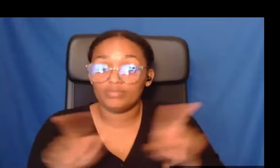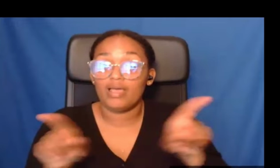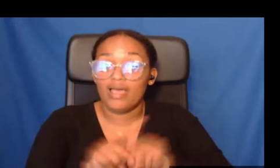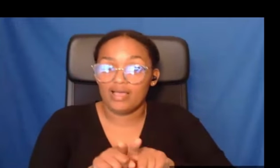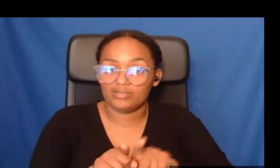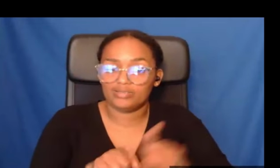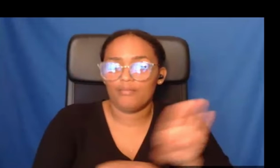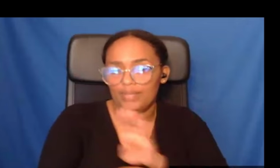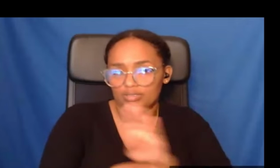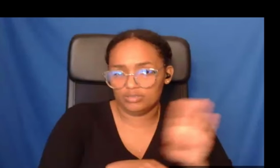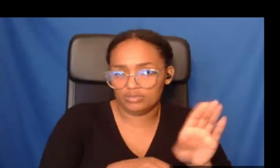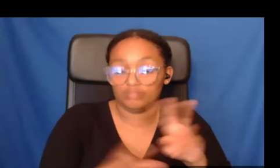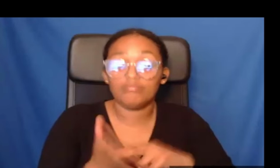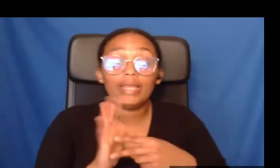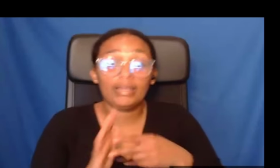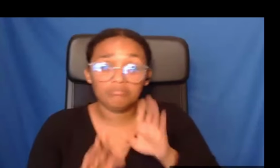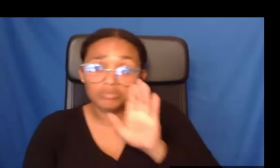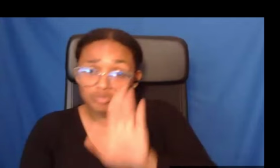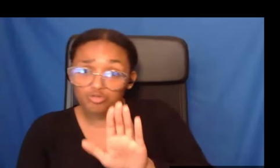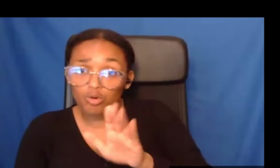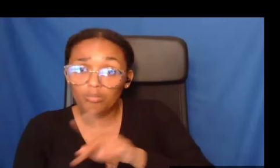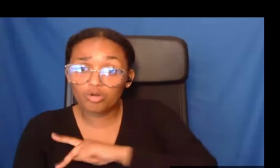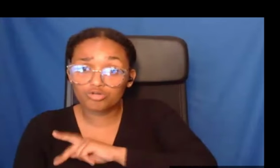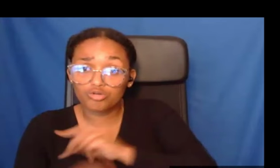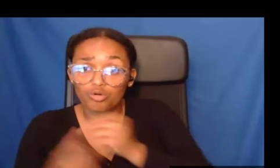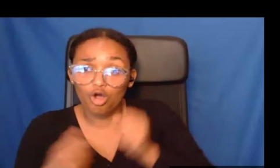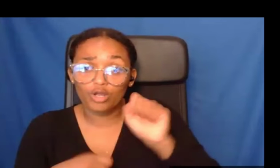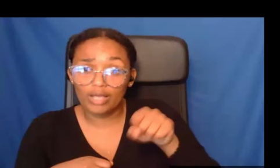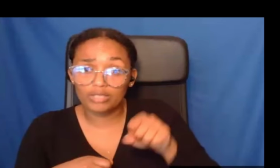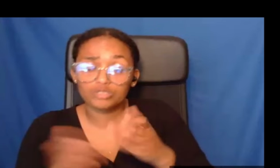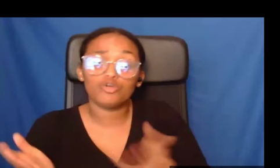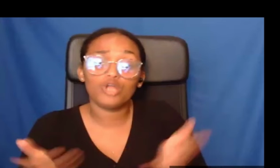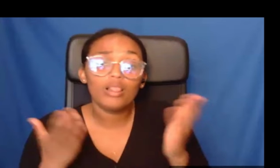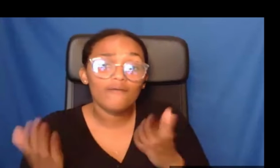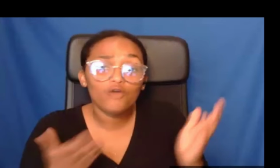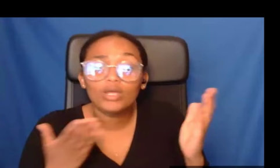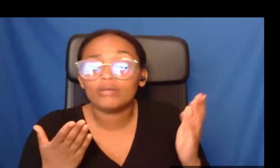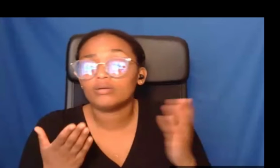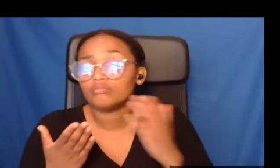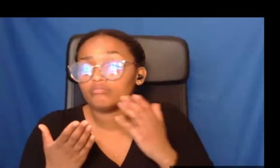your personal car. You may be delivering goods